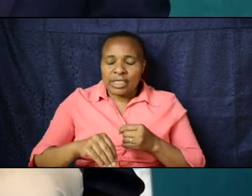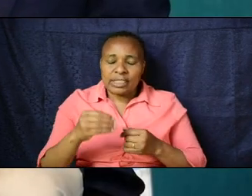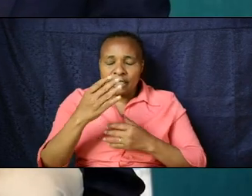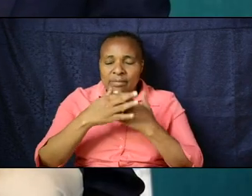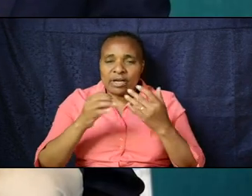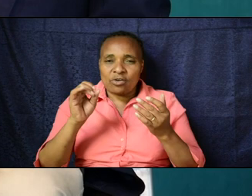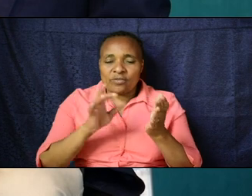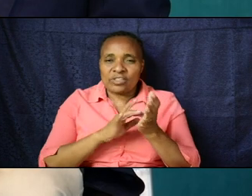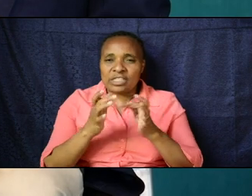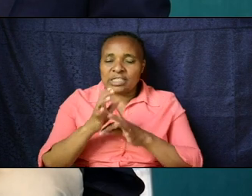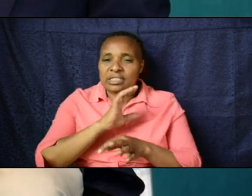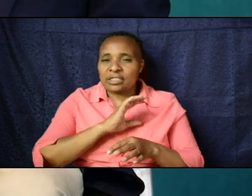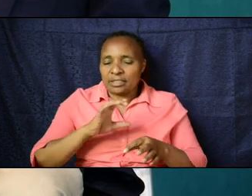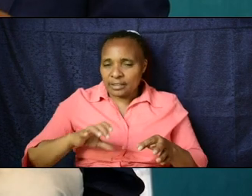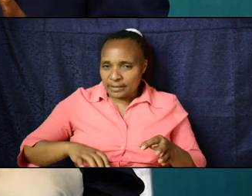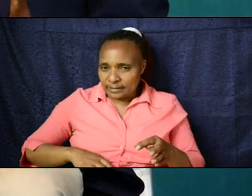Christ,